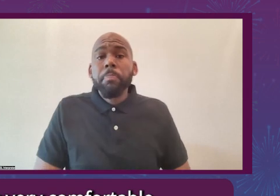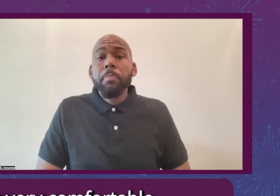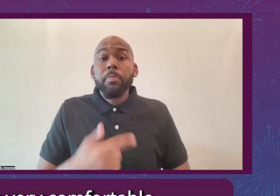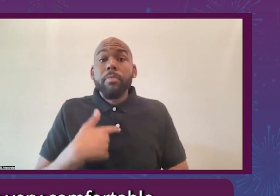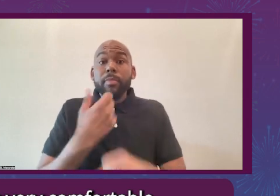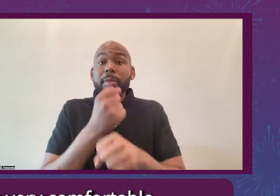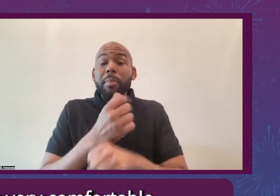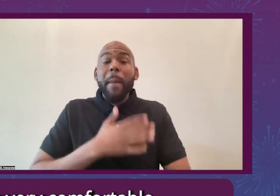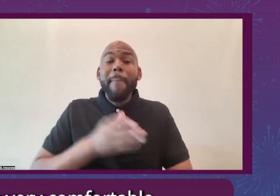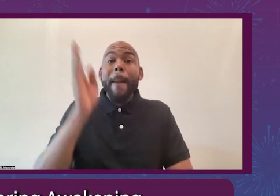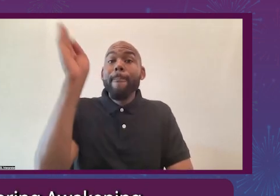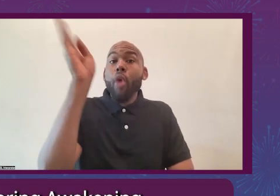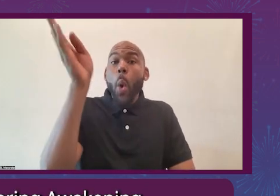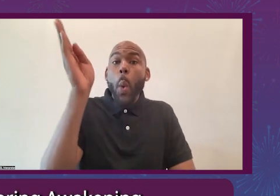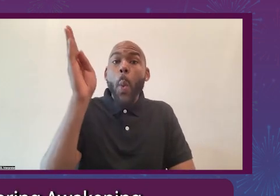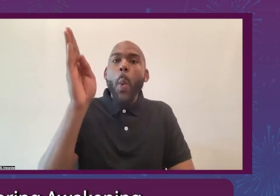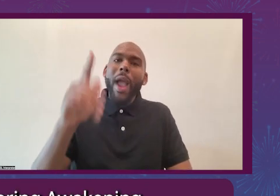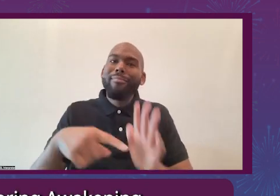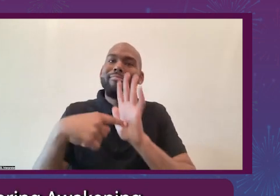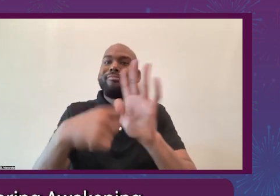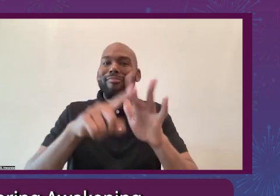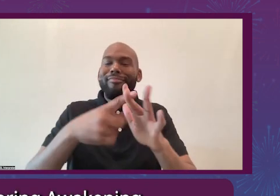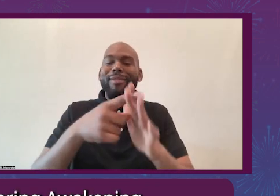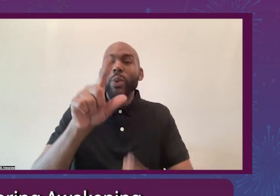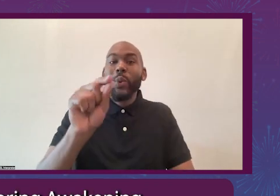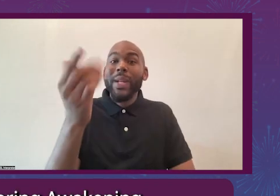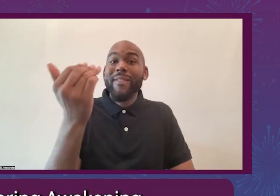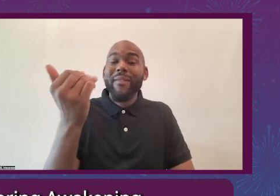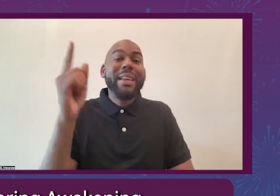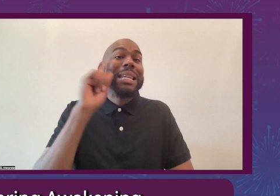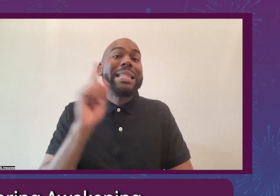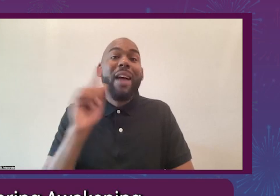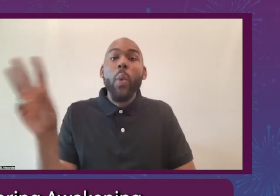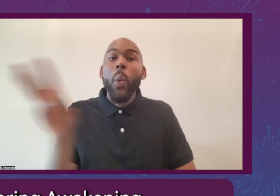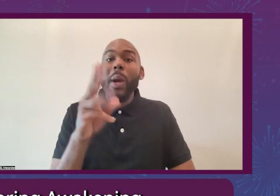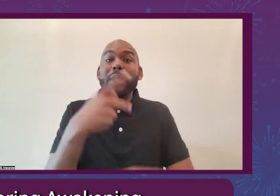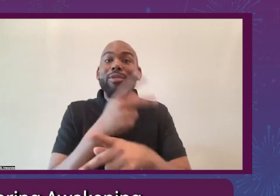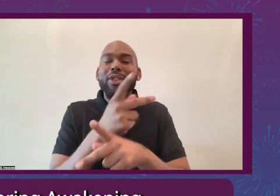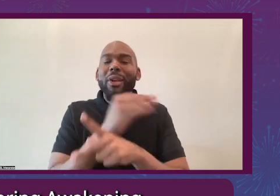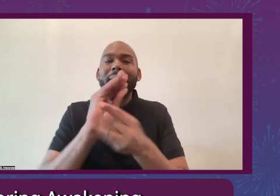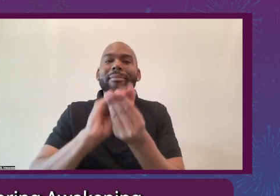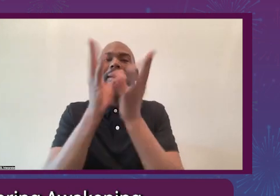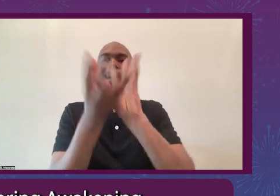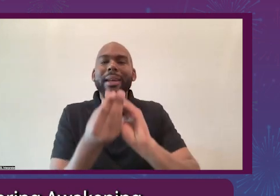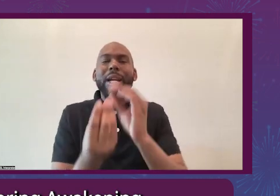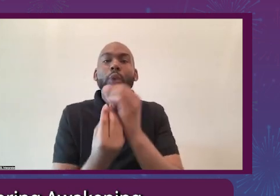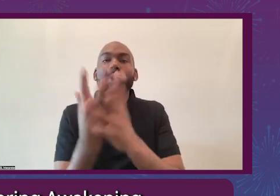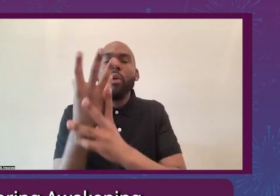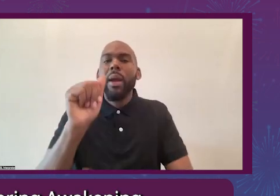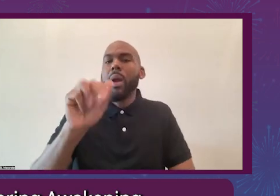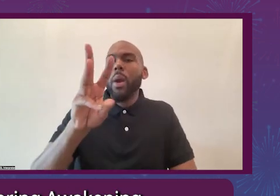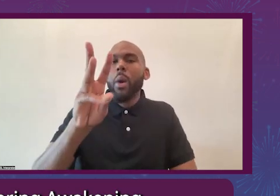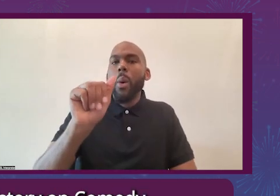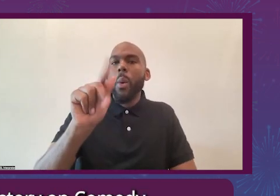debut in 2015 doing Deaf West's production of Spring Awakening, and it changed my entire life.